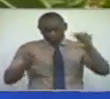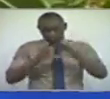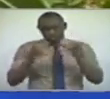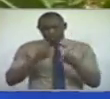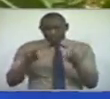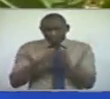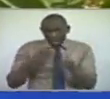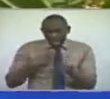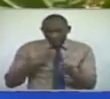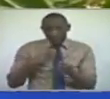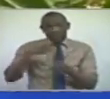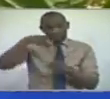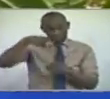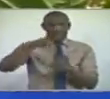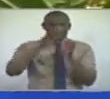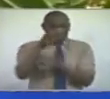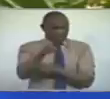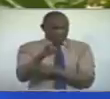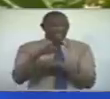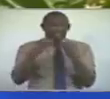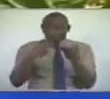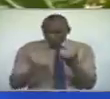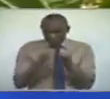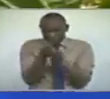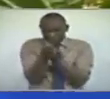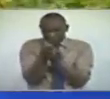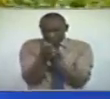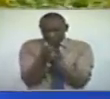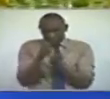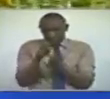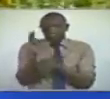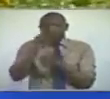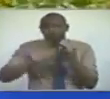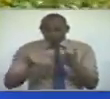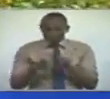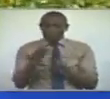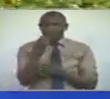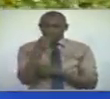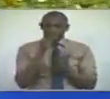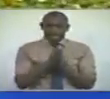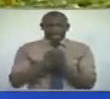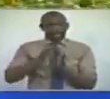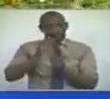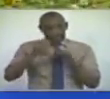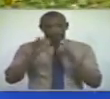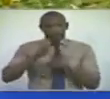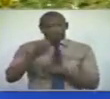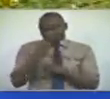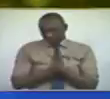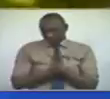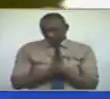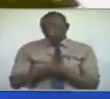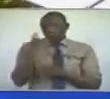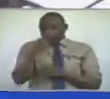commonly known as the pea family, that produce edible seeds, which are used for human and animal consumption. Only